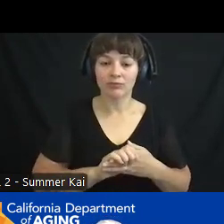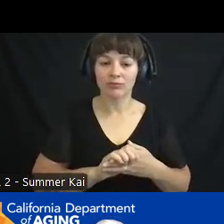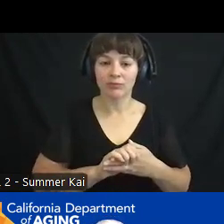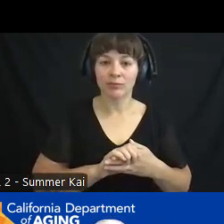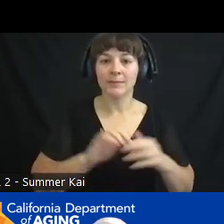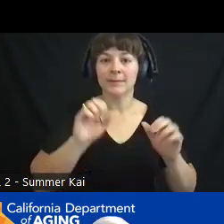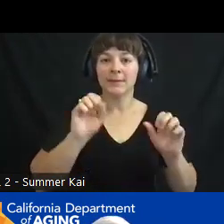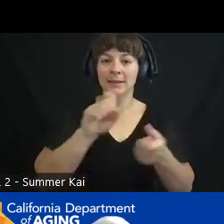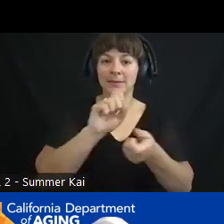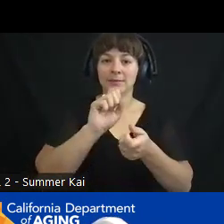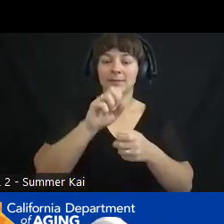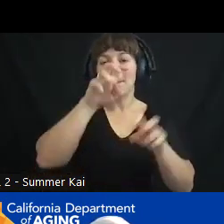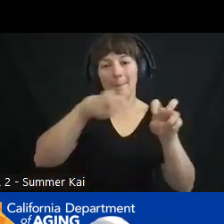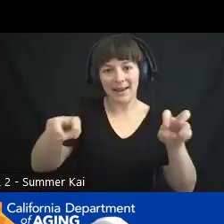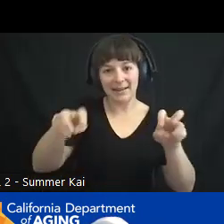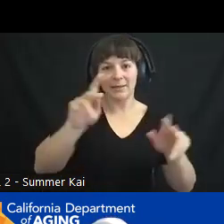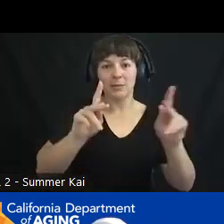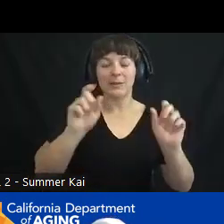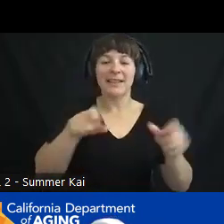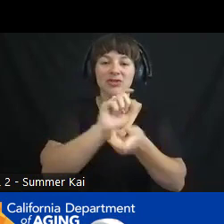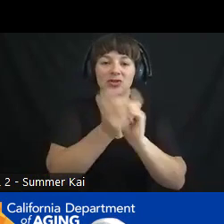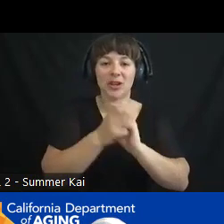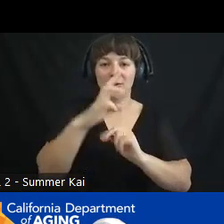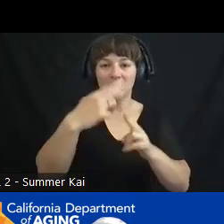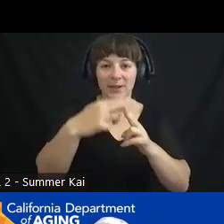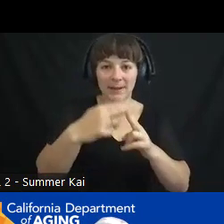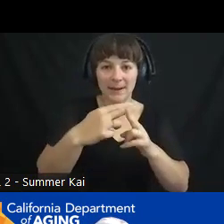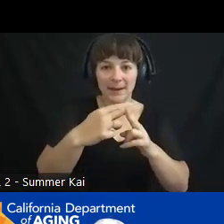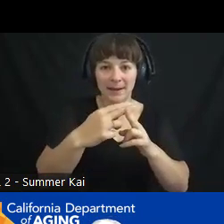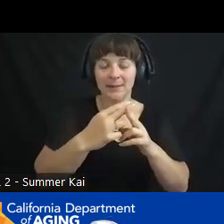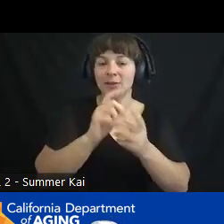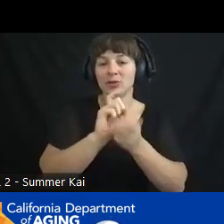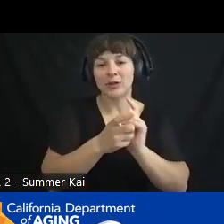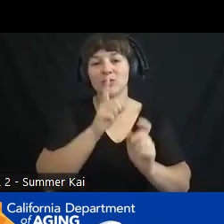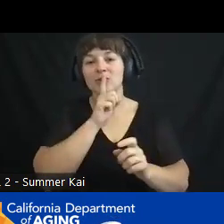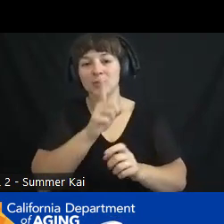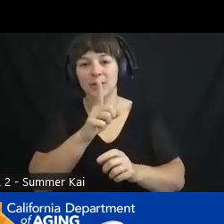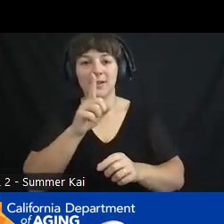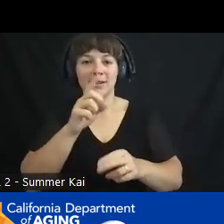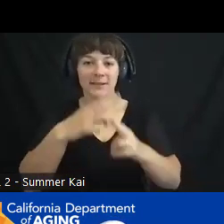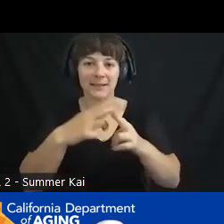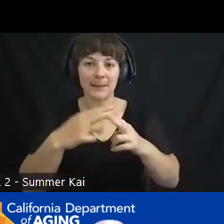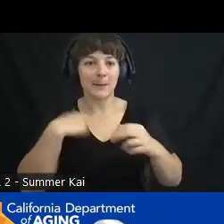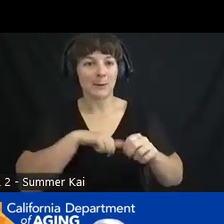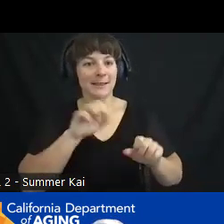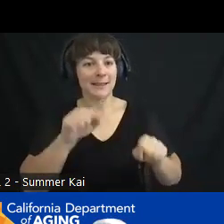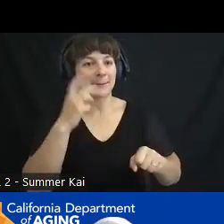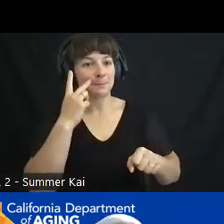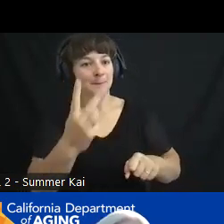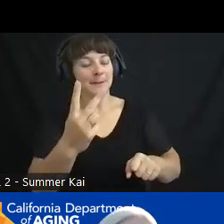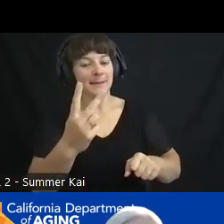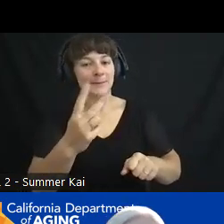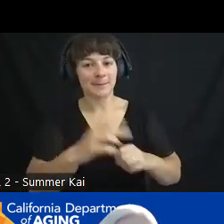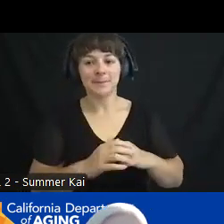rename yourself from DACLAC member and guest, if you could rename yourself to your actual name, that would